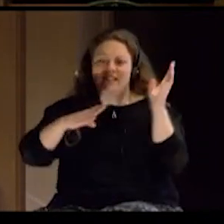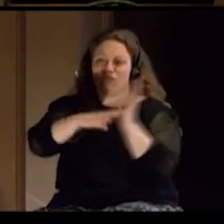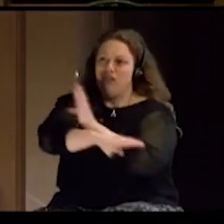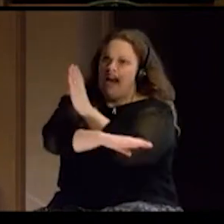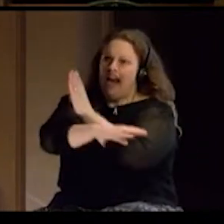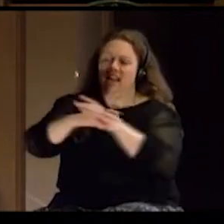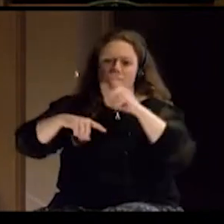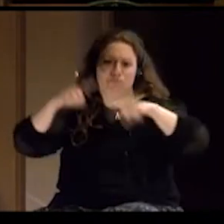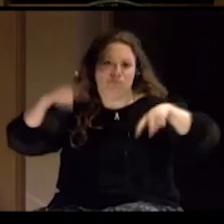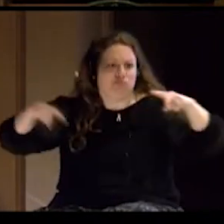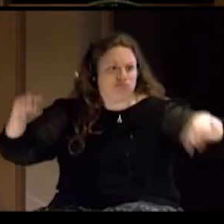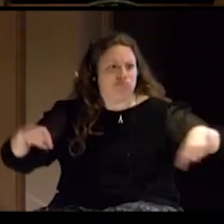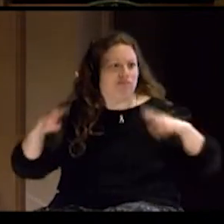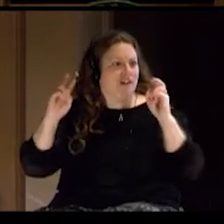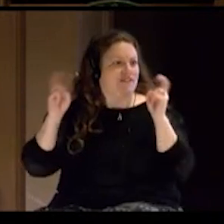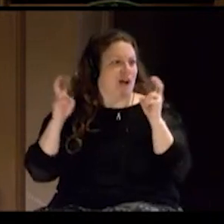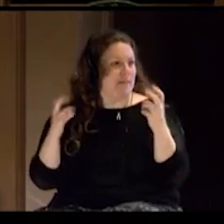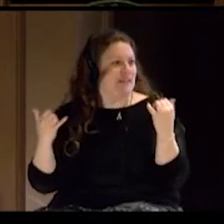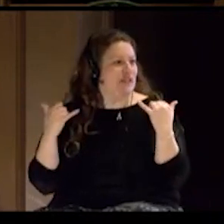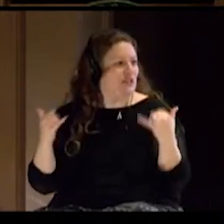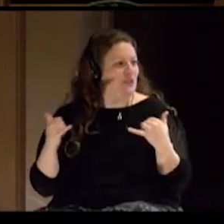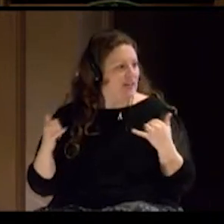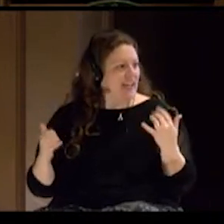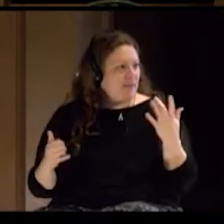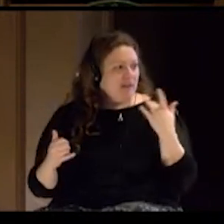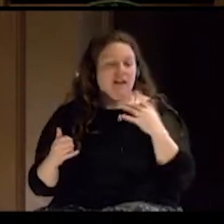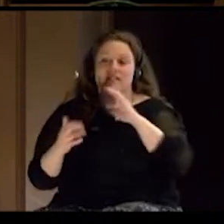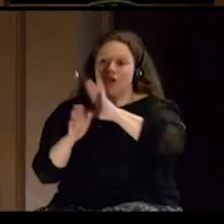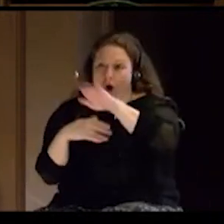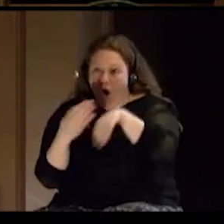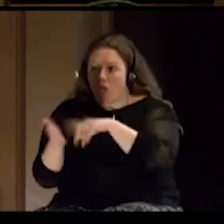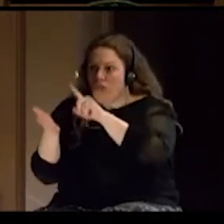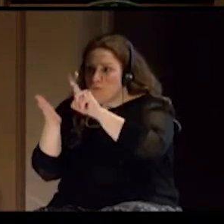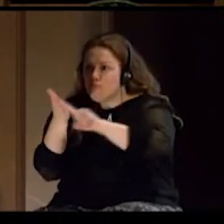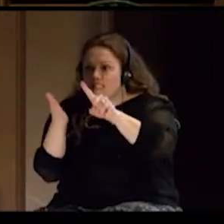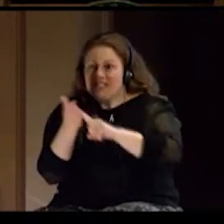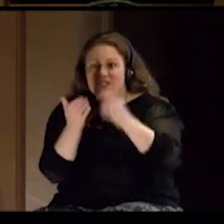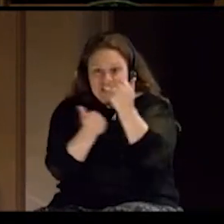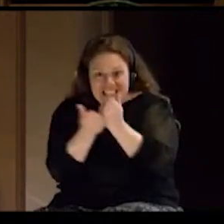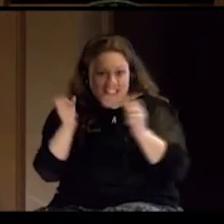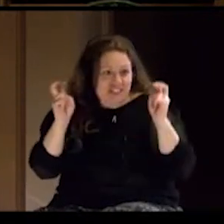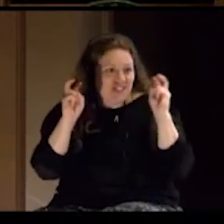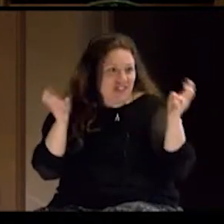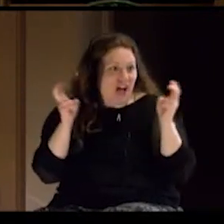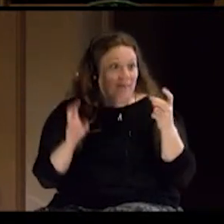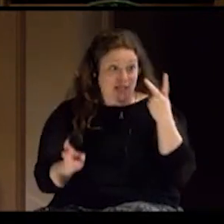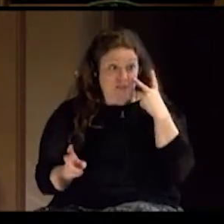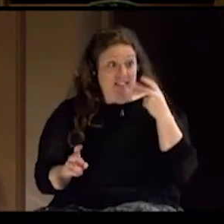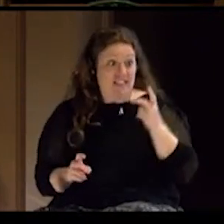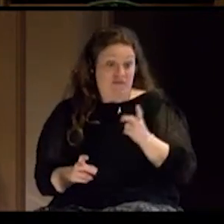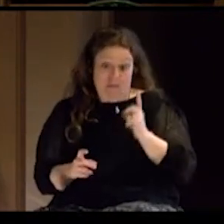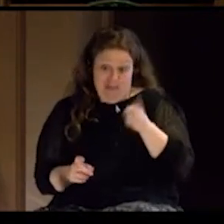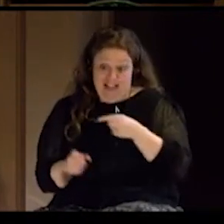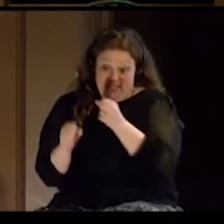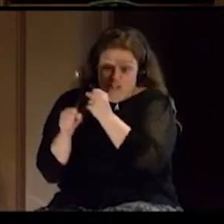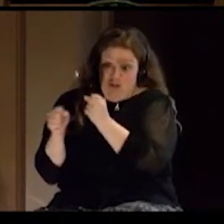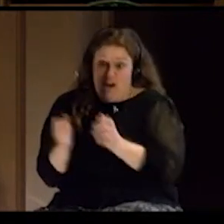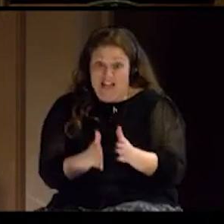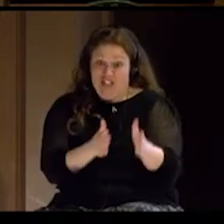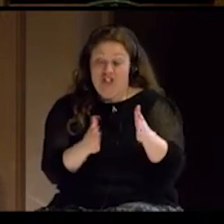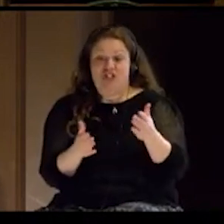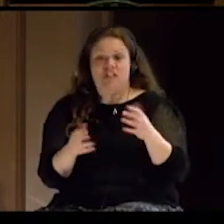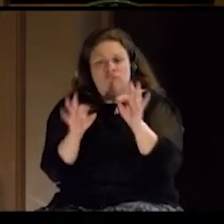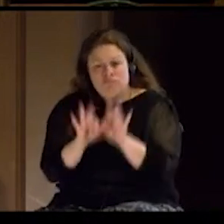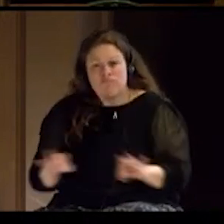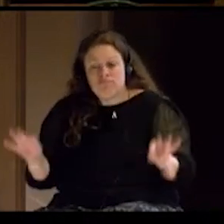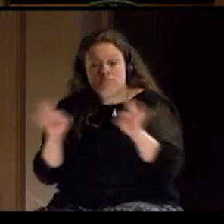topics in this research that's happening, as you can see from this strategy, is part and critical to